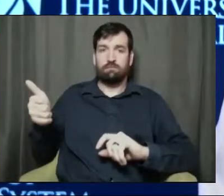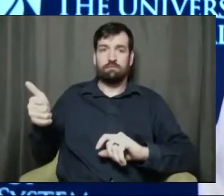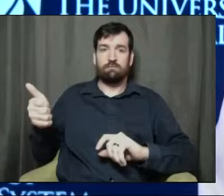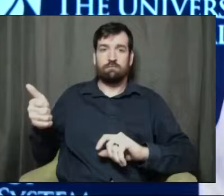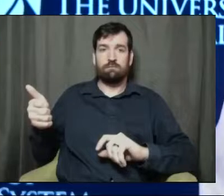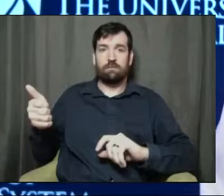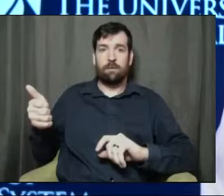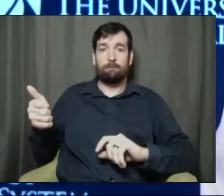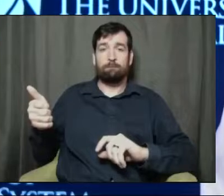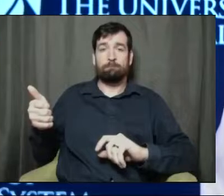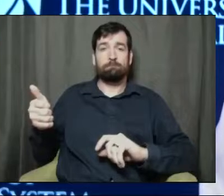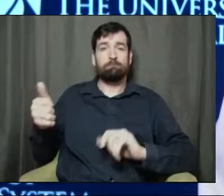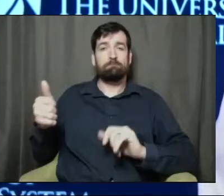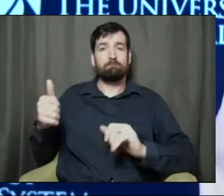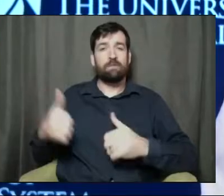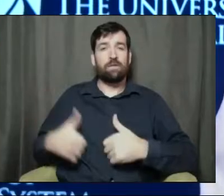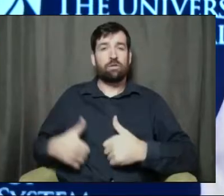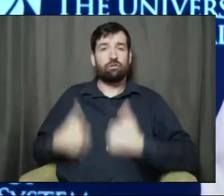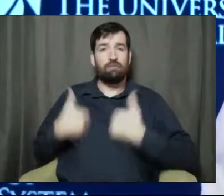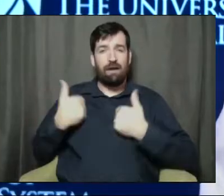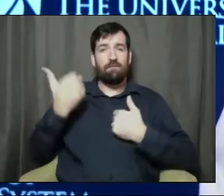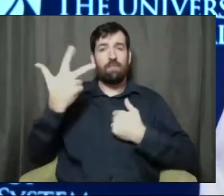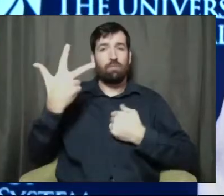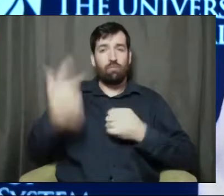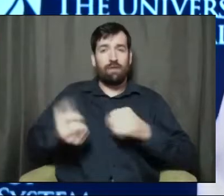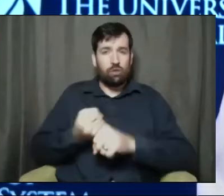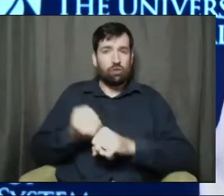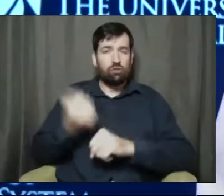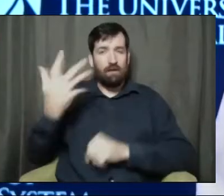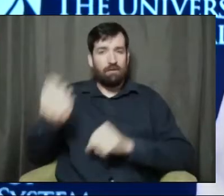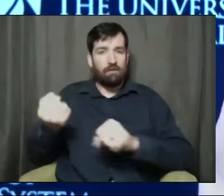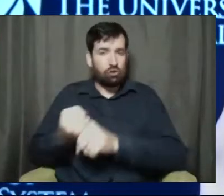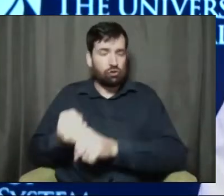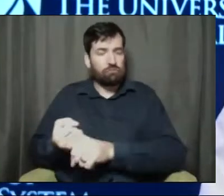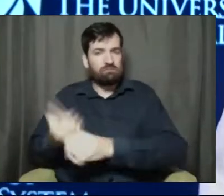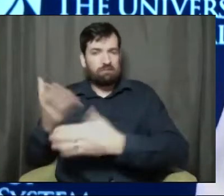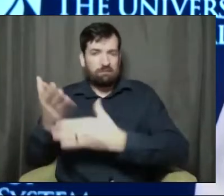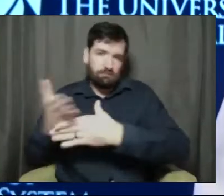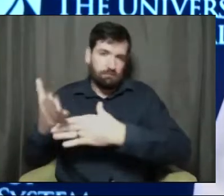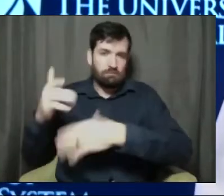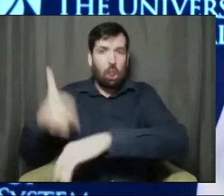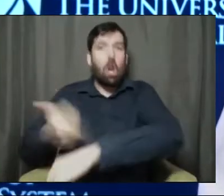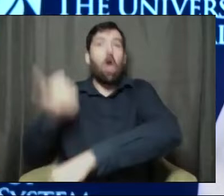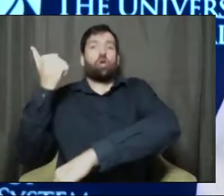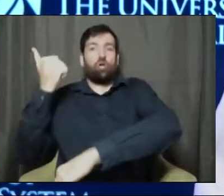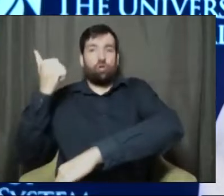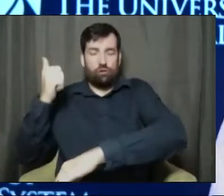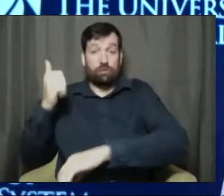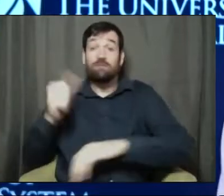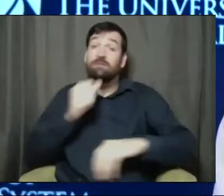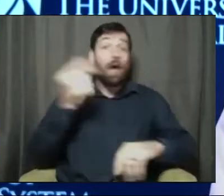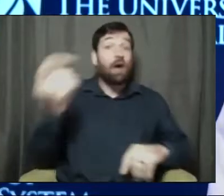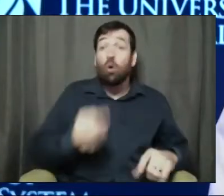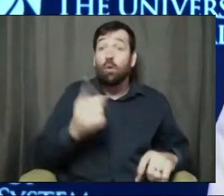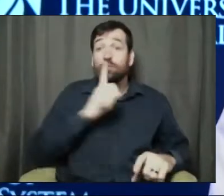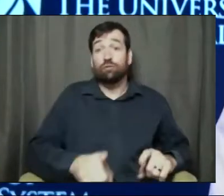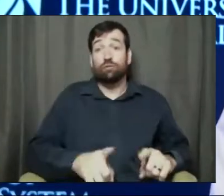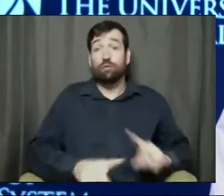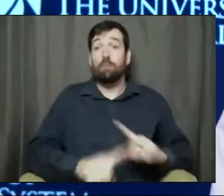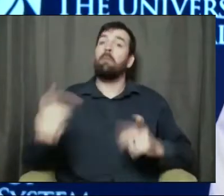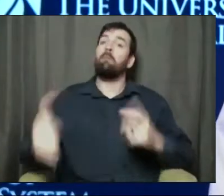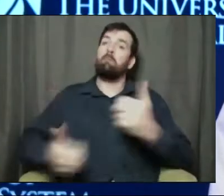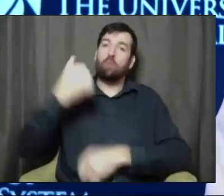survive about 3 to 5 years longer for the recipient. And that's sort of a rule of thumb. It's not always the case, but it's most of the time the case.